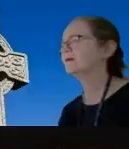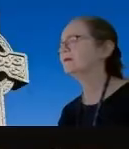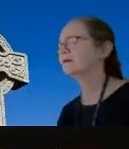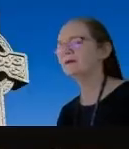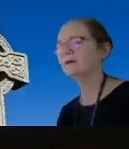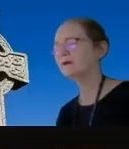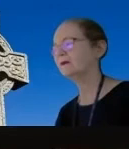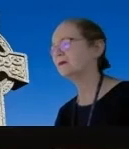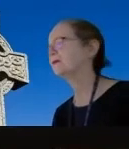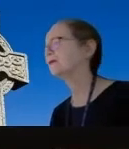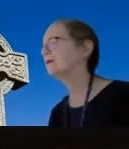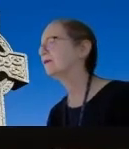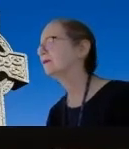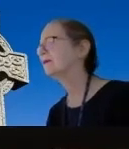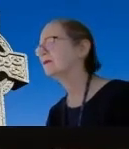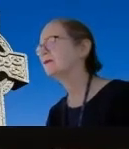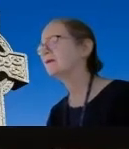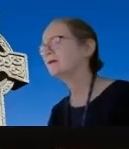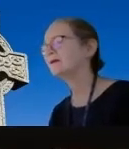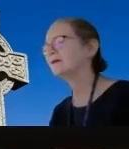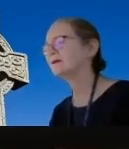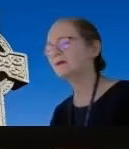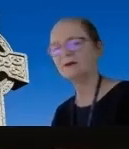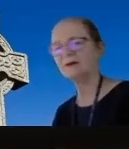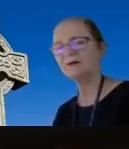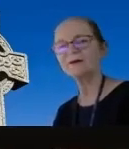a rage. His faithful brotherhood.